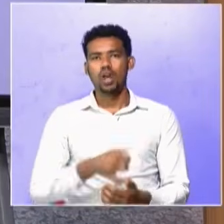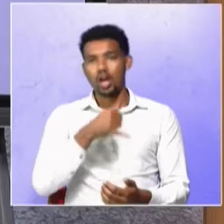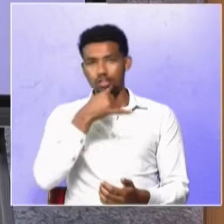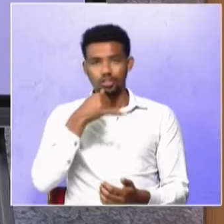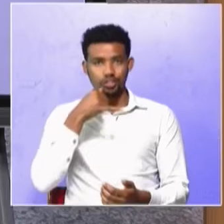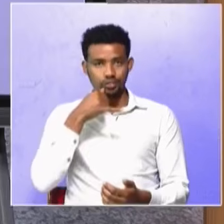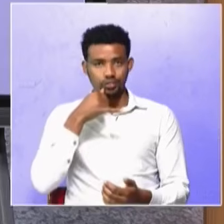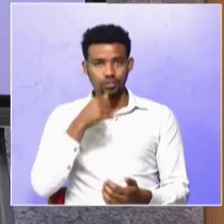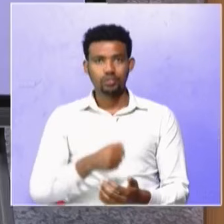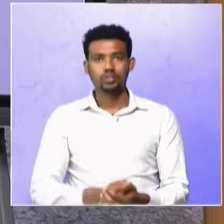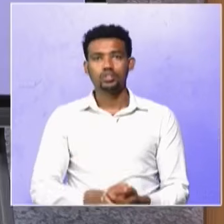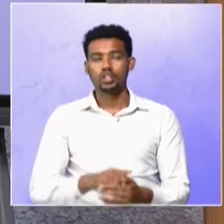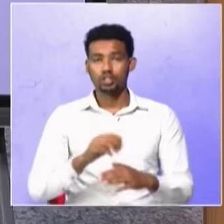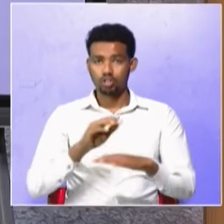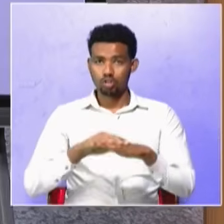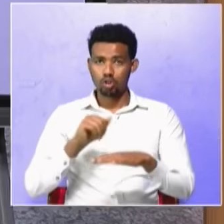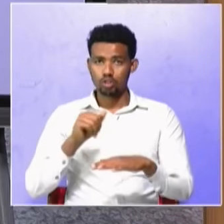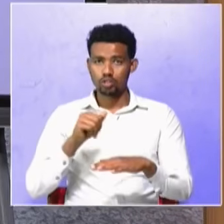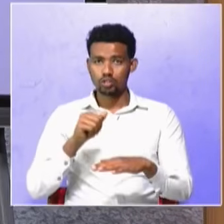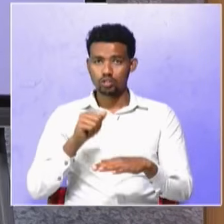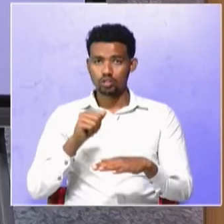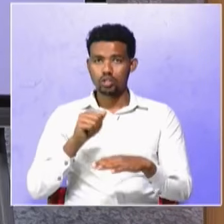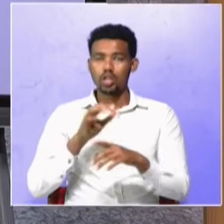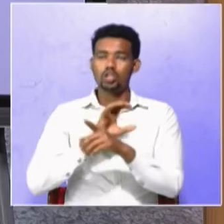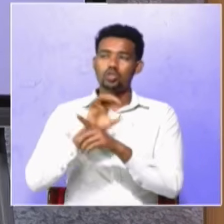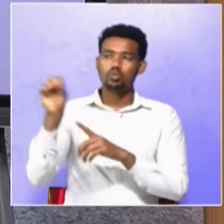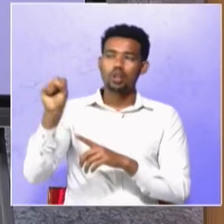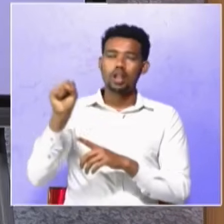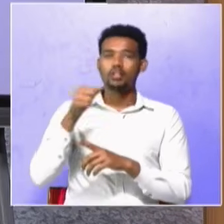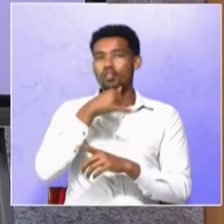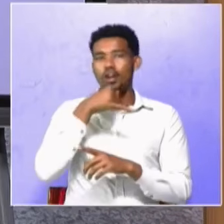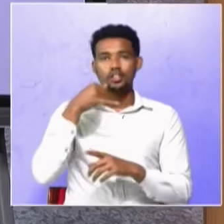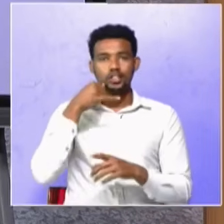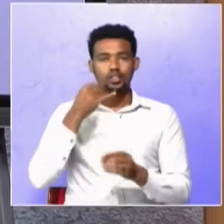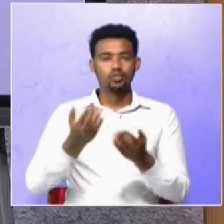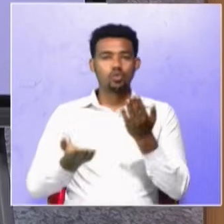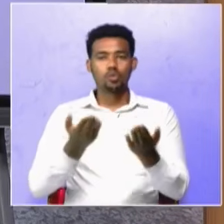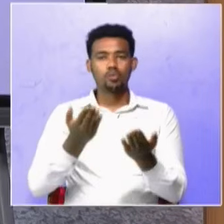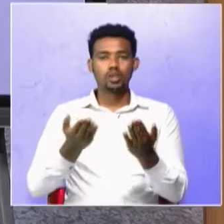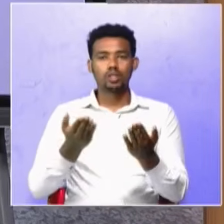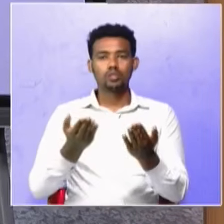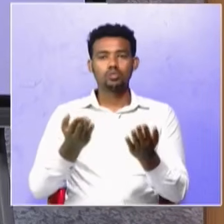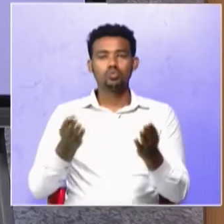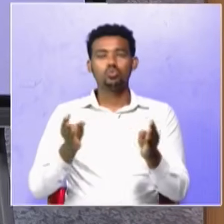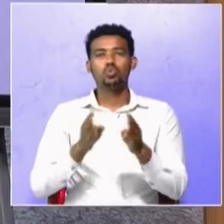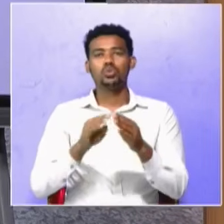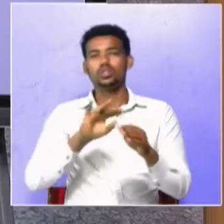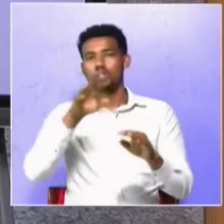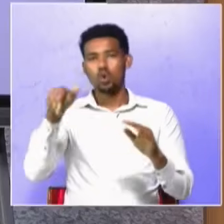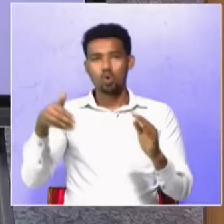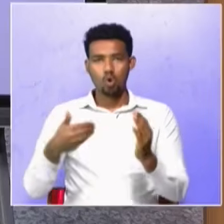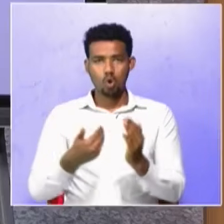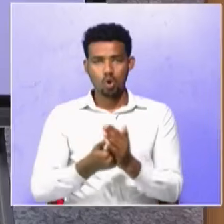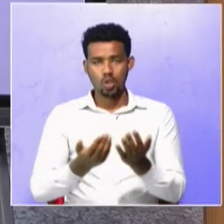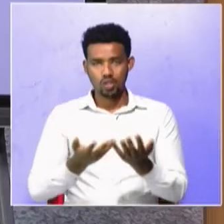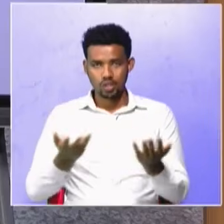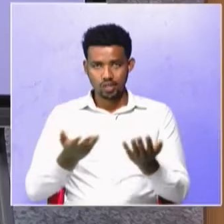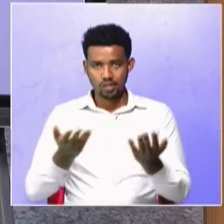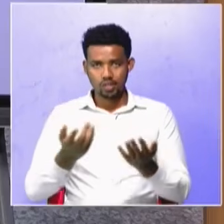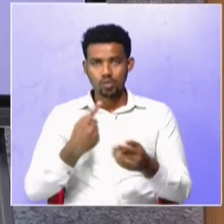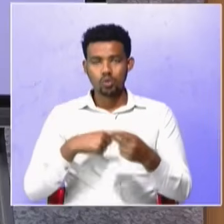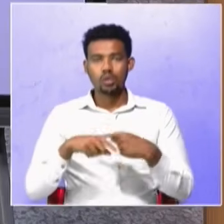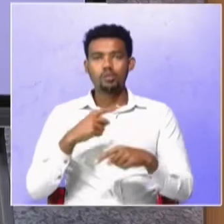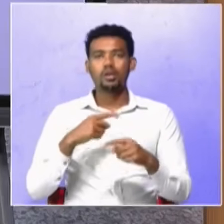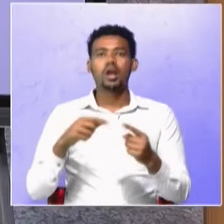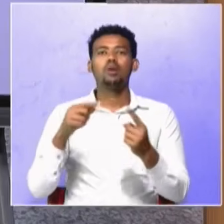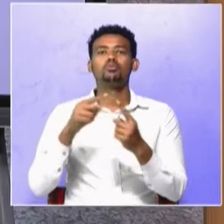adjective. It's called superlative adjective, comparing with things, the whole things. When we come